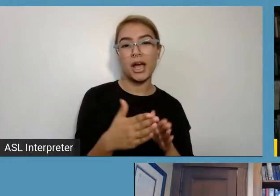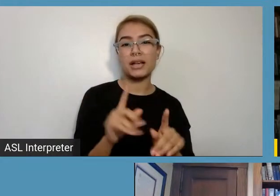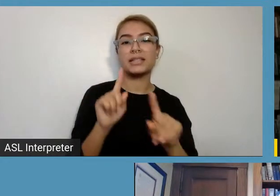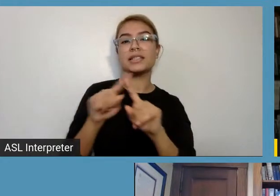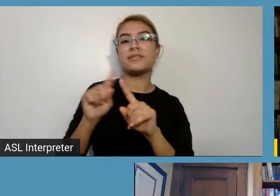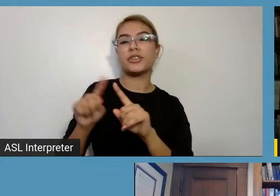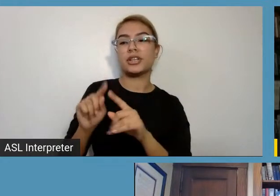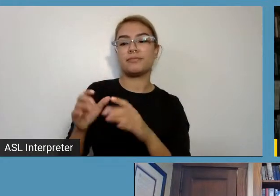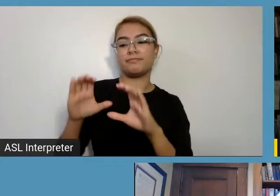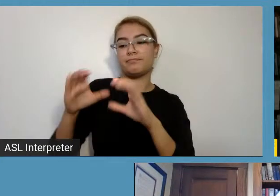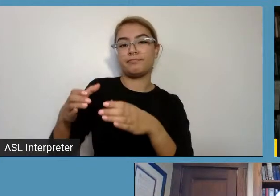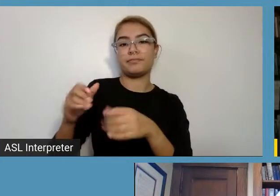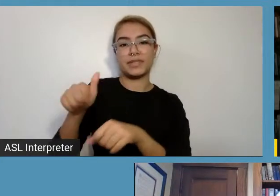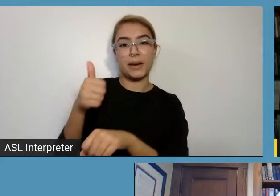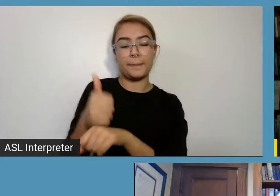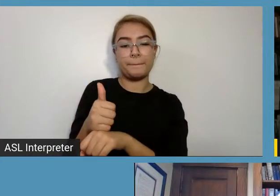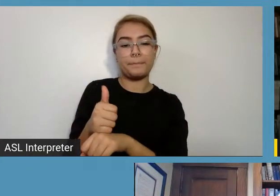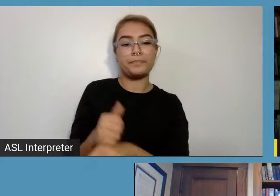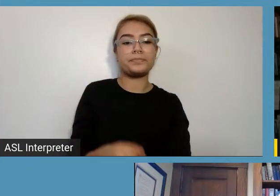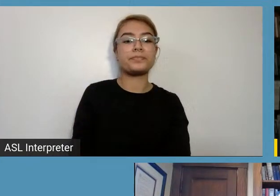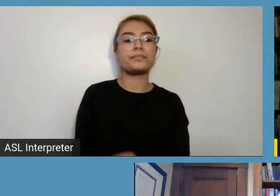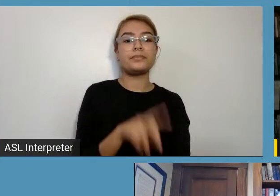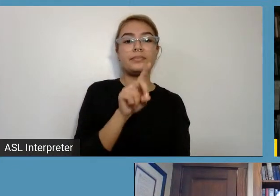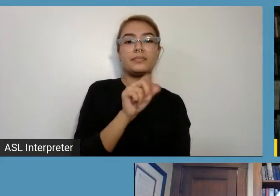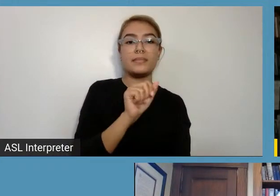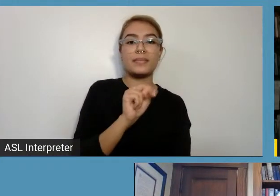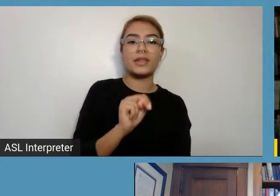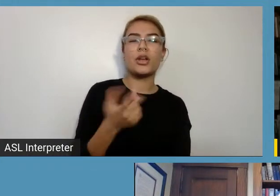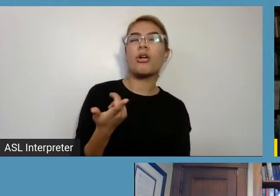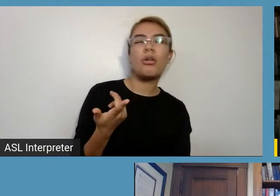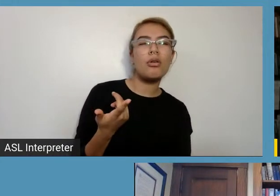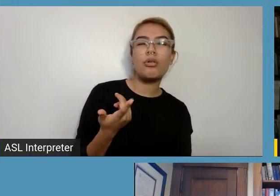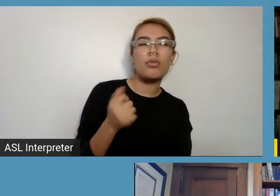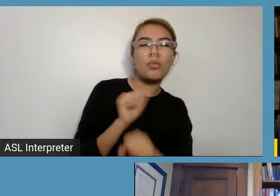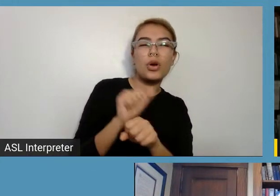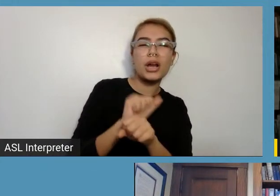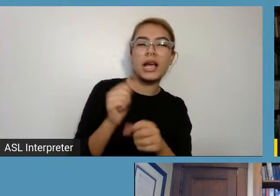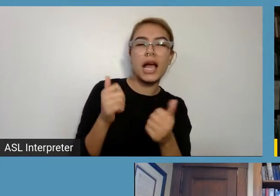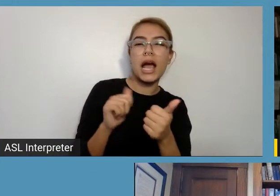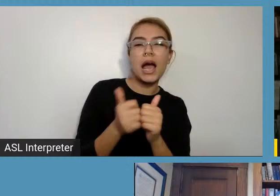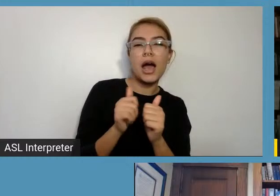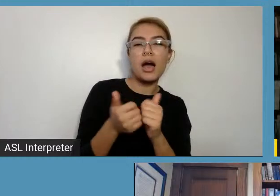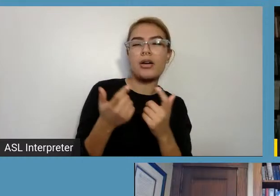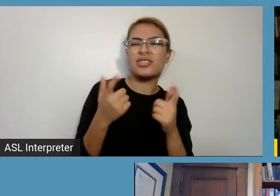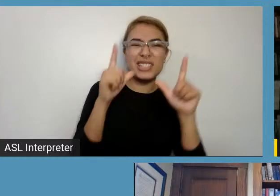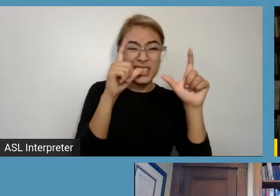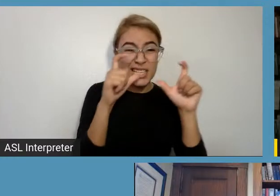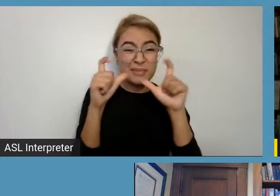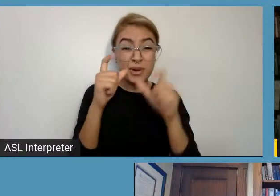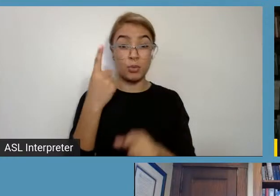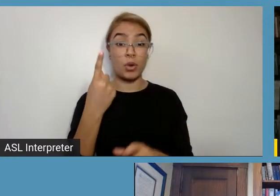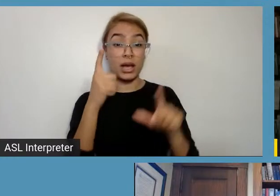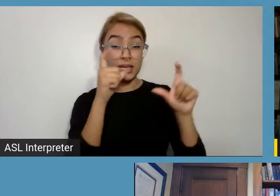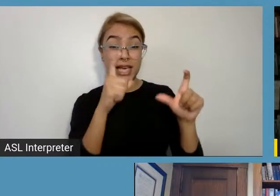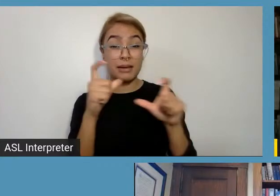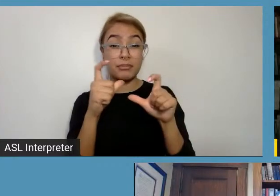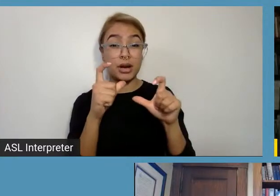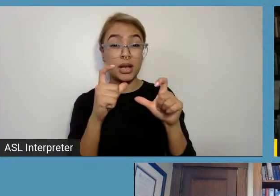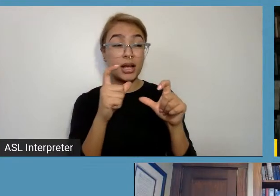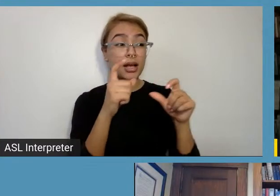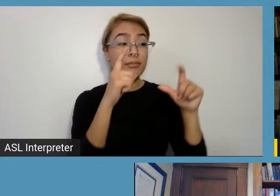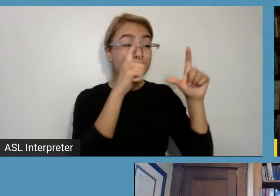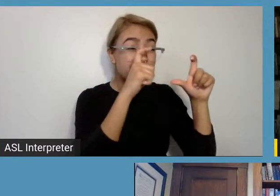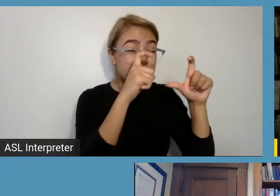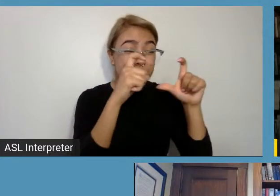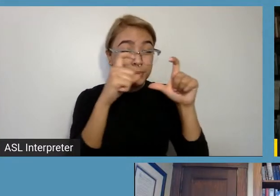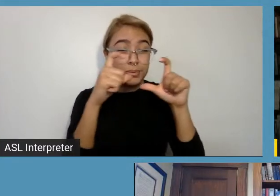up. How does that work then? Do you have like one camera that you actually take multiple pictures of and then stitch them together, or do you have